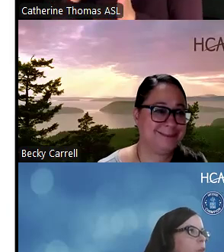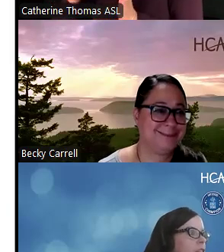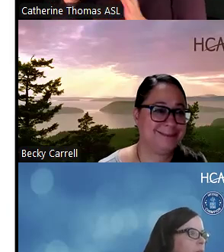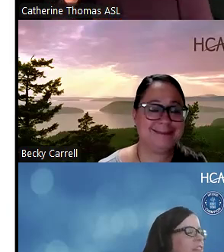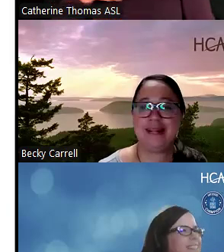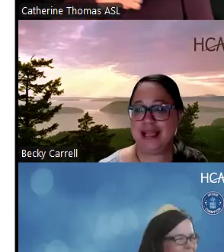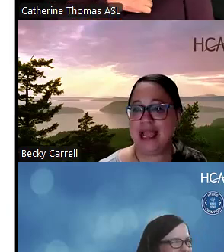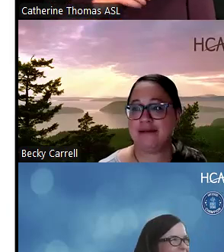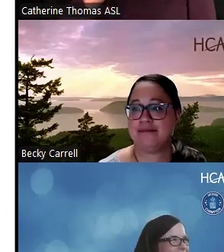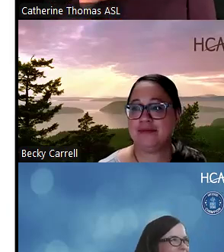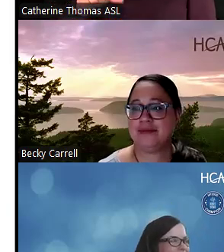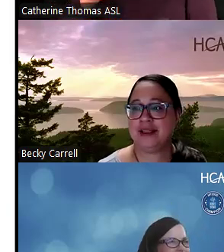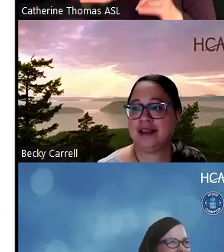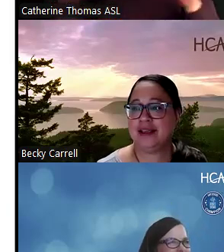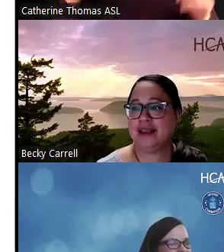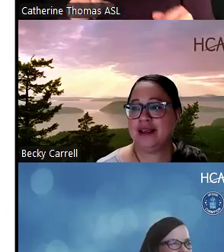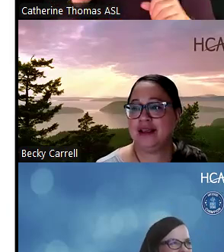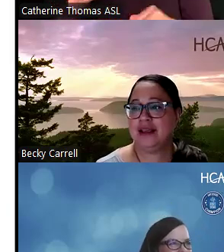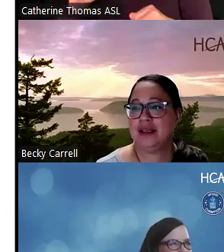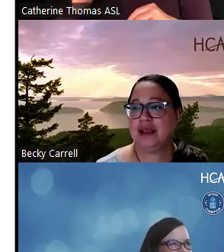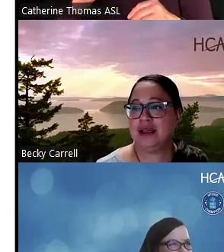delivery when it's posted.